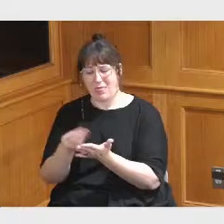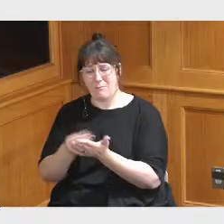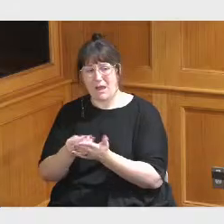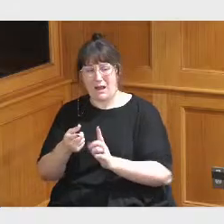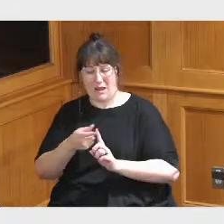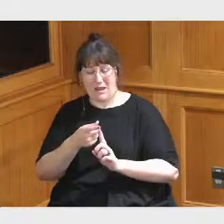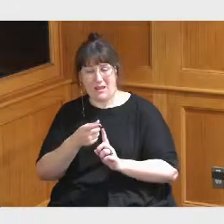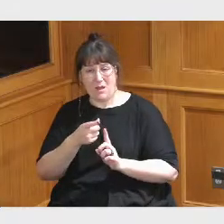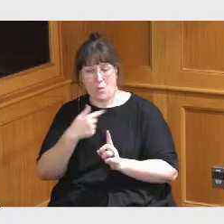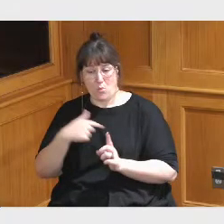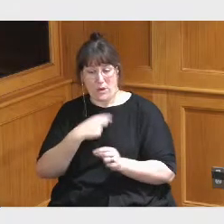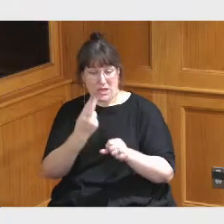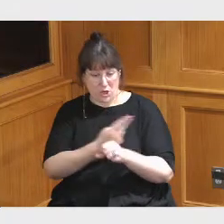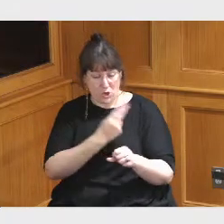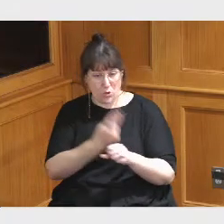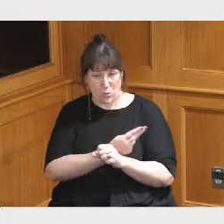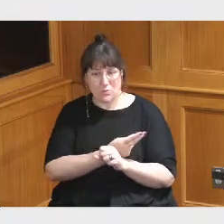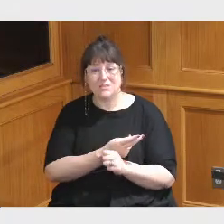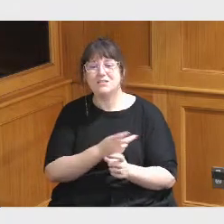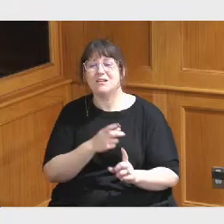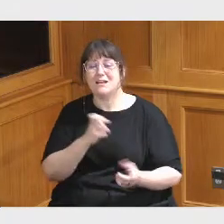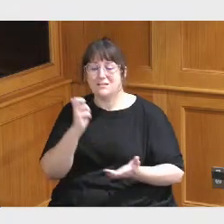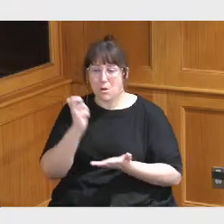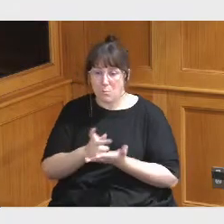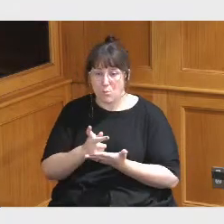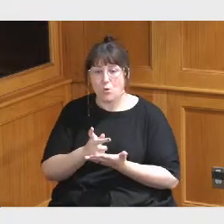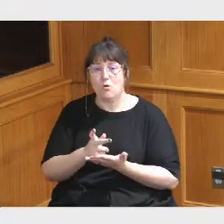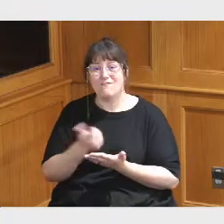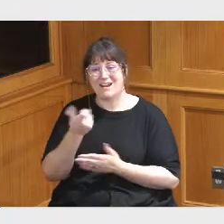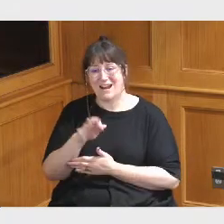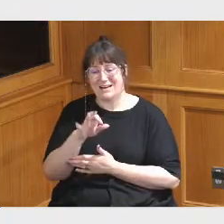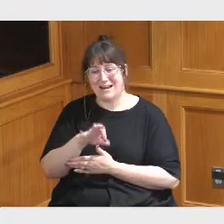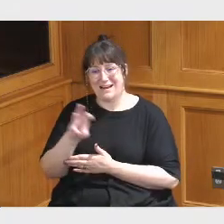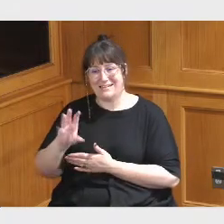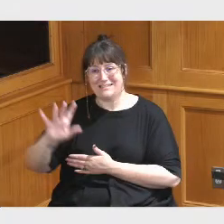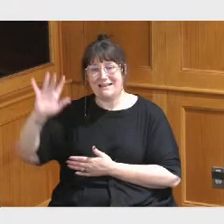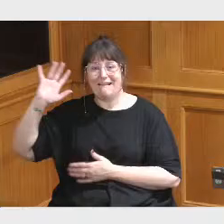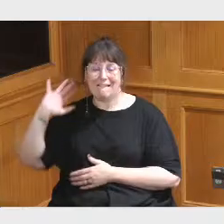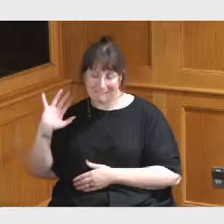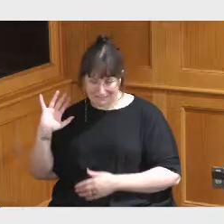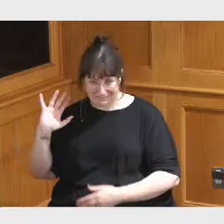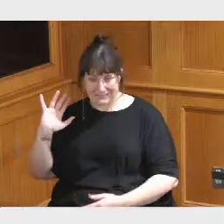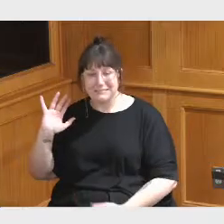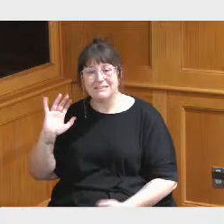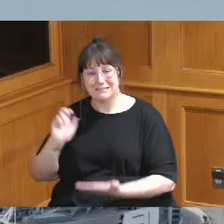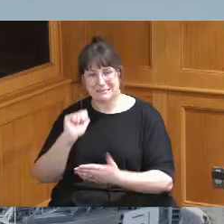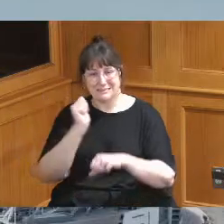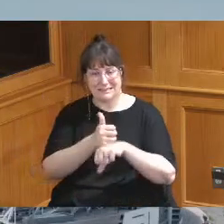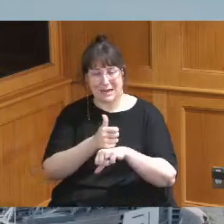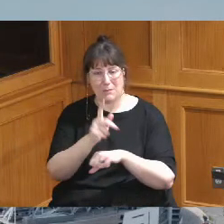those dollars that are expressly approved by the voters for that purpose back in 96.